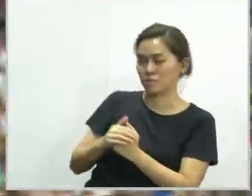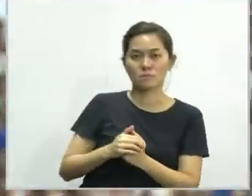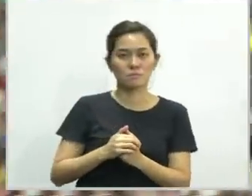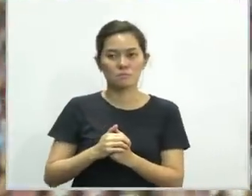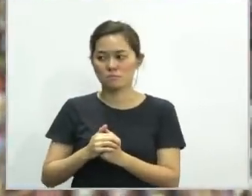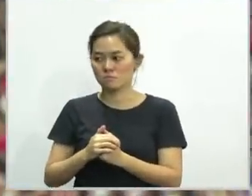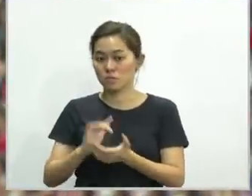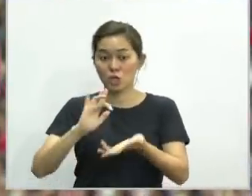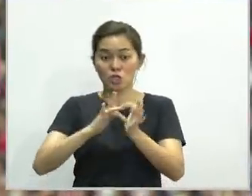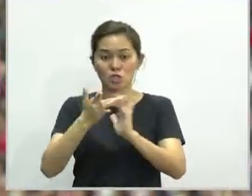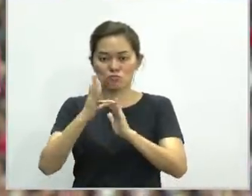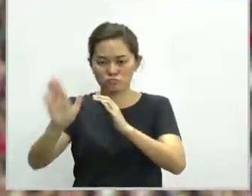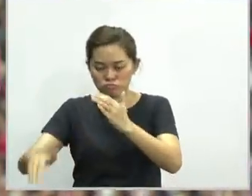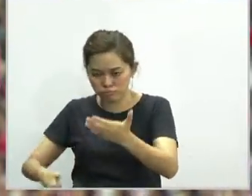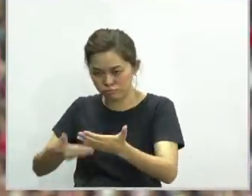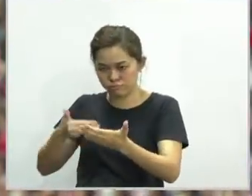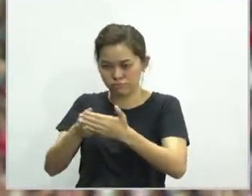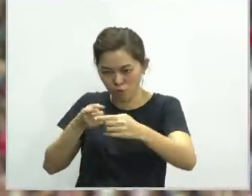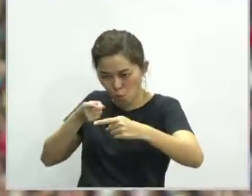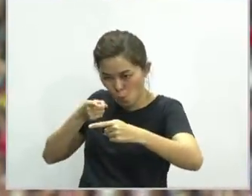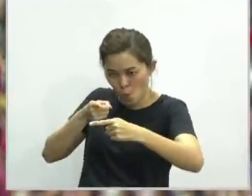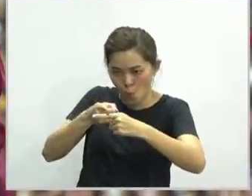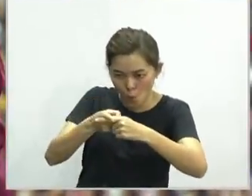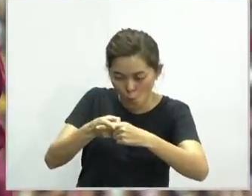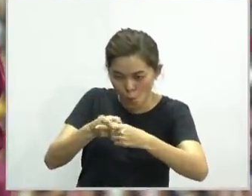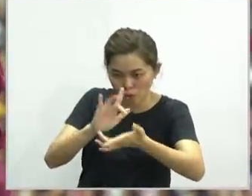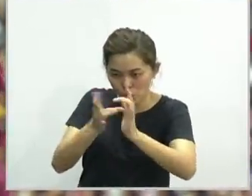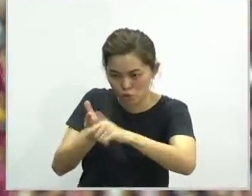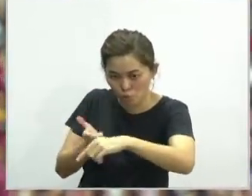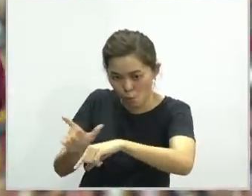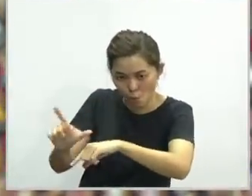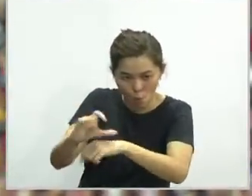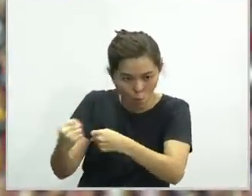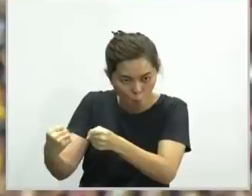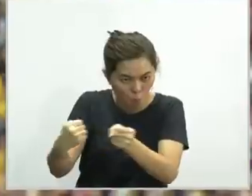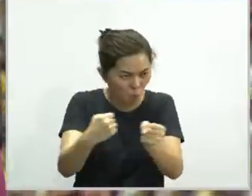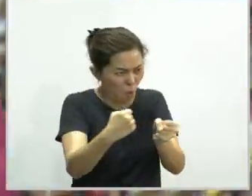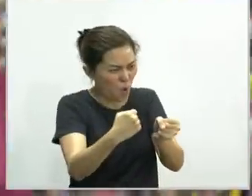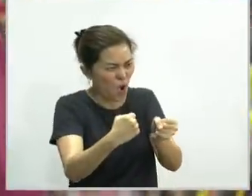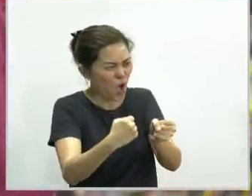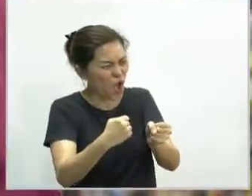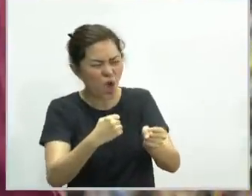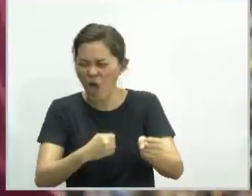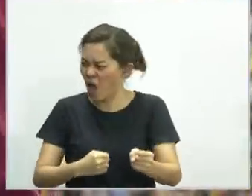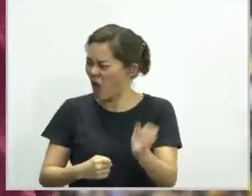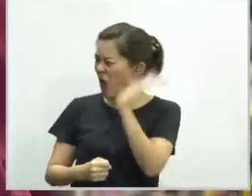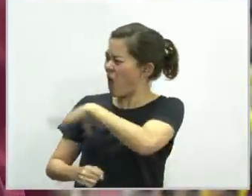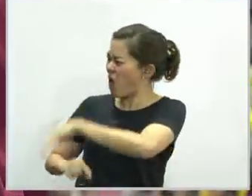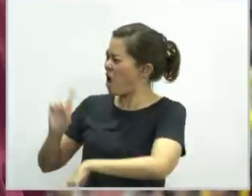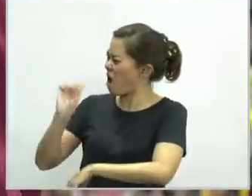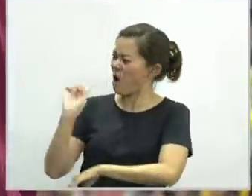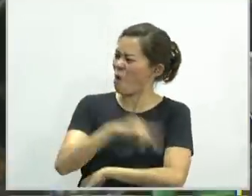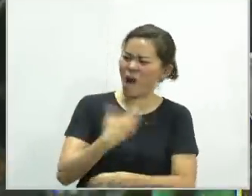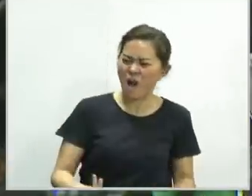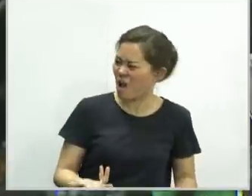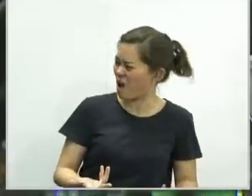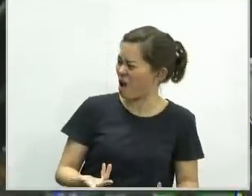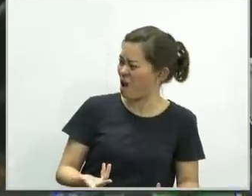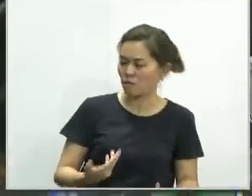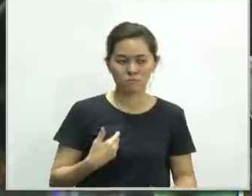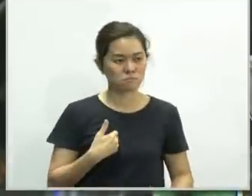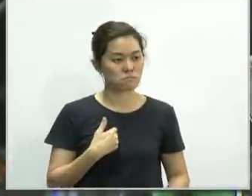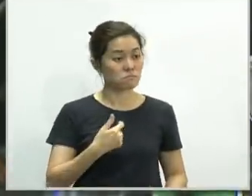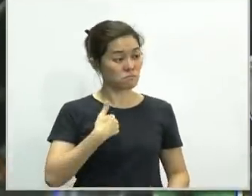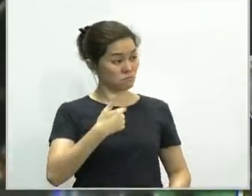Jesus gets to an intersection, he turns left. Where are you going? I'm